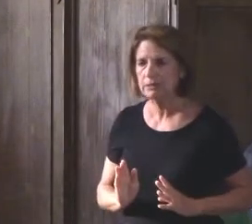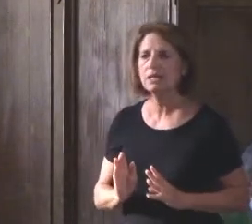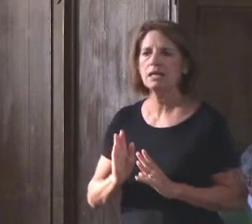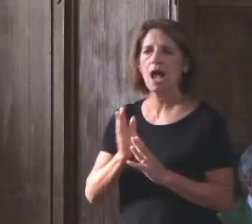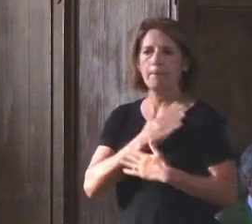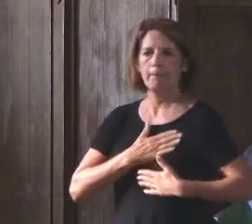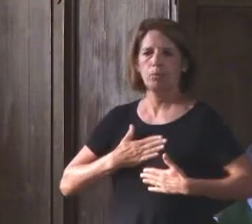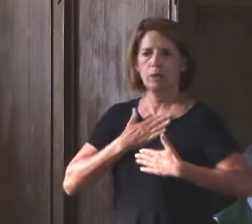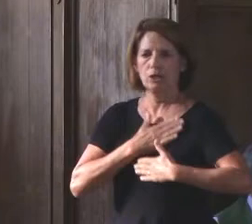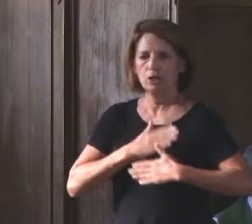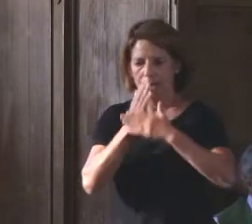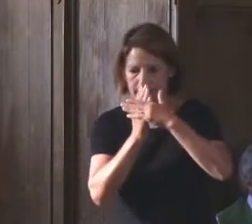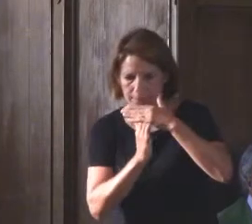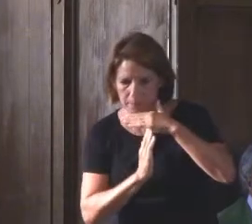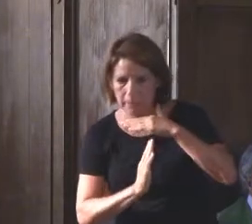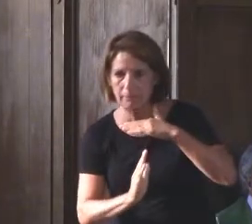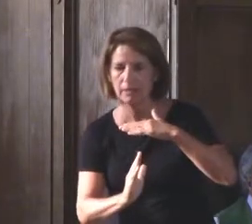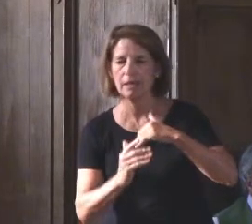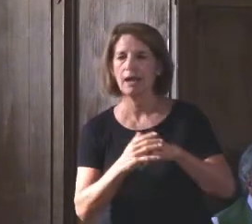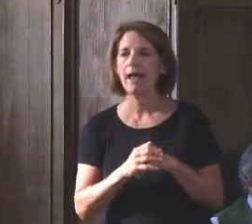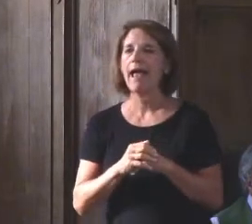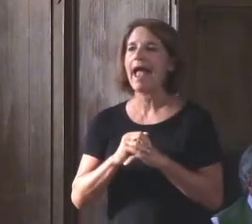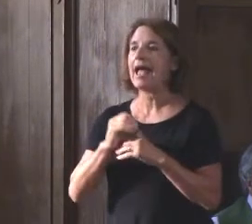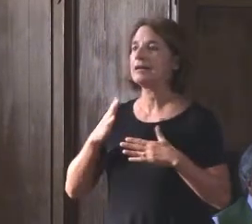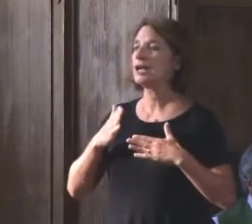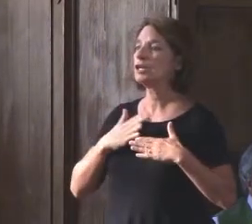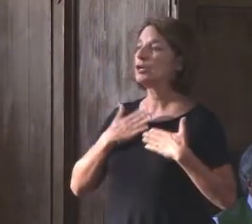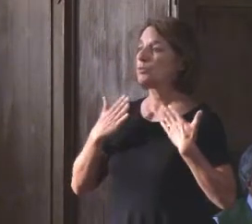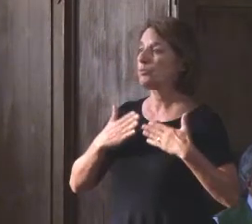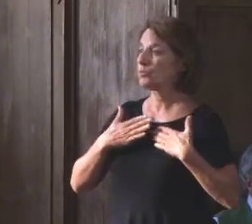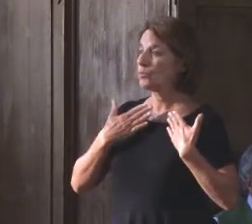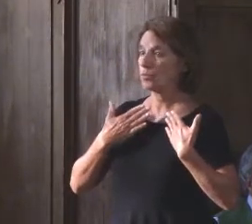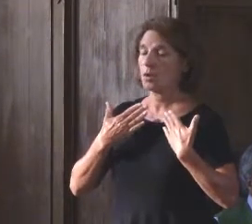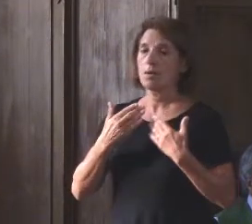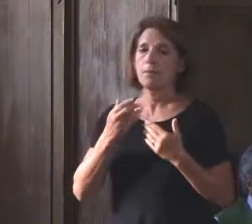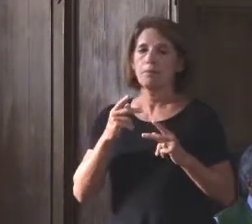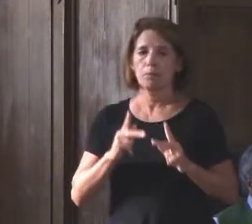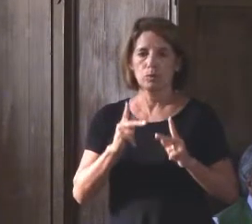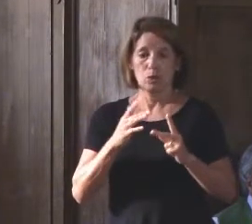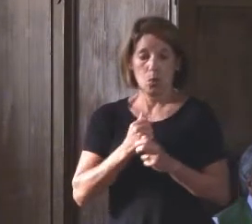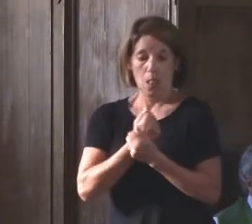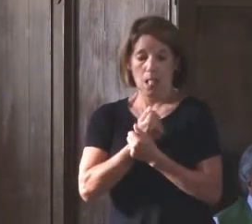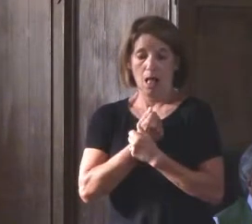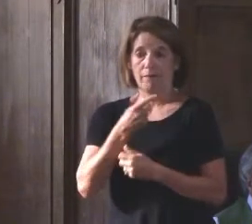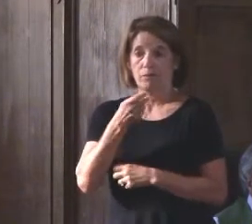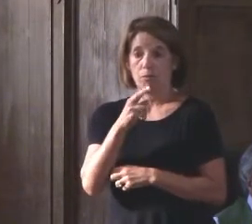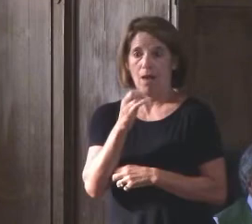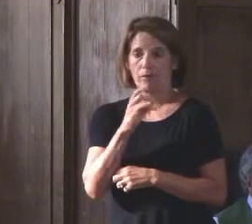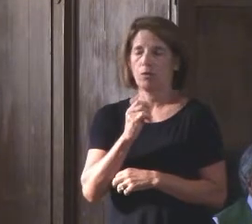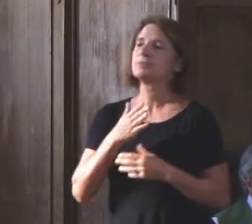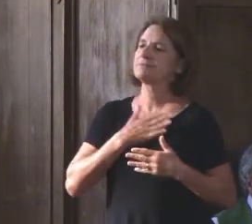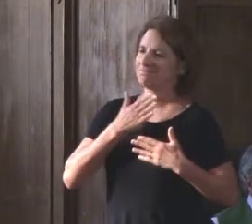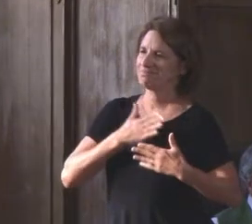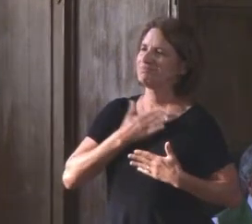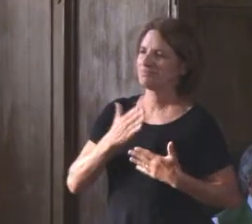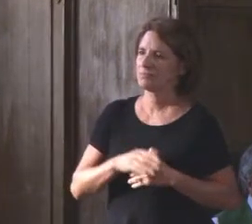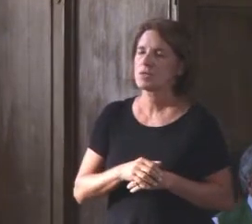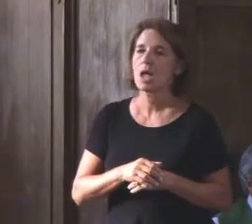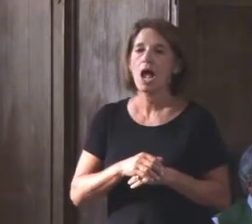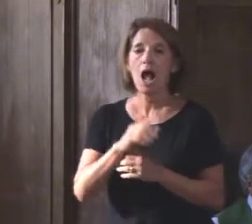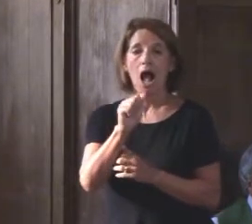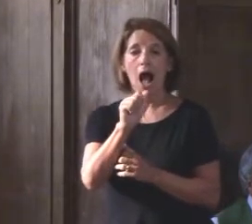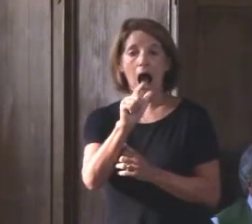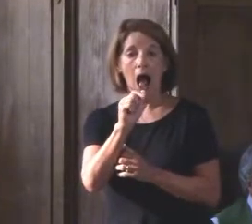the joy of the wise. Water quenches a flaming fire, and alms atone